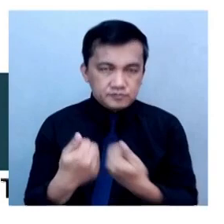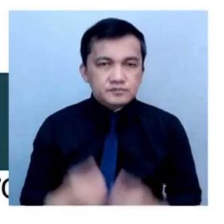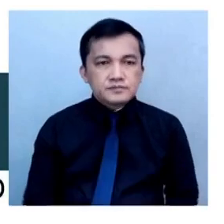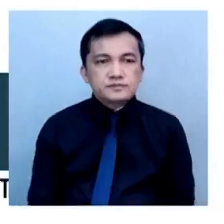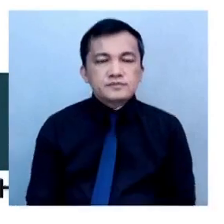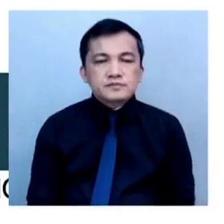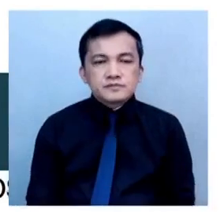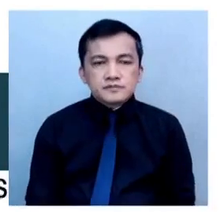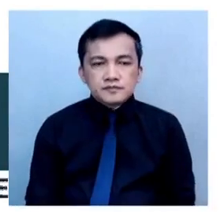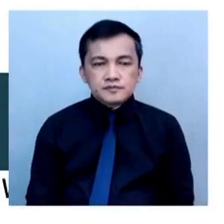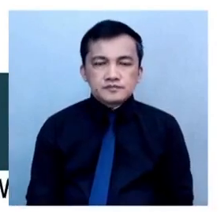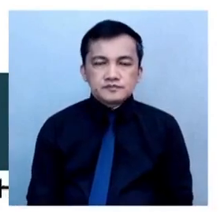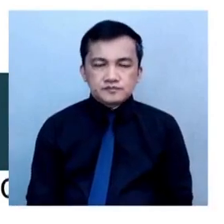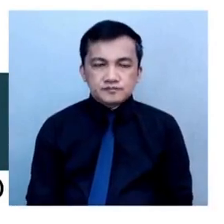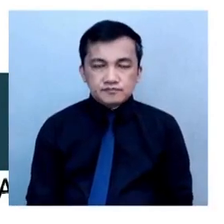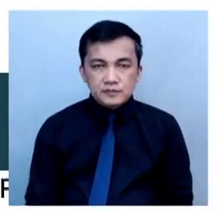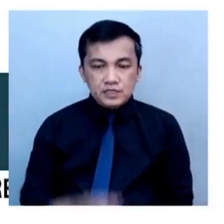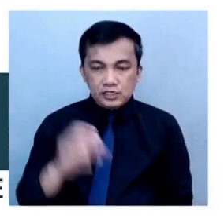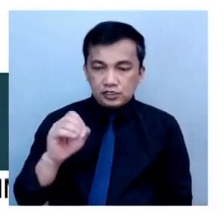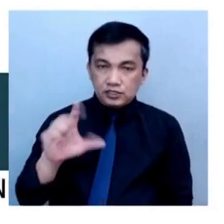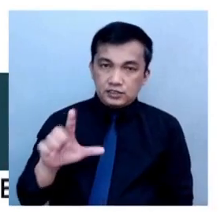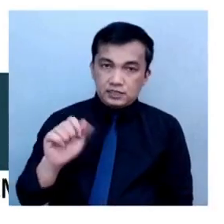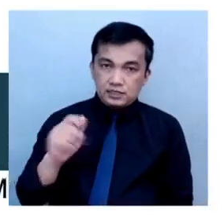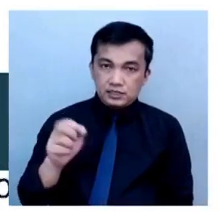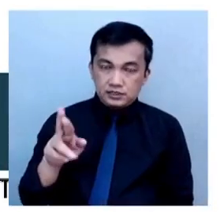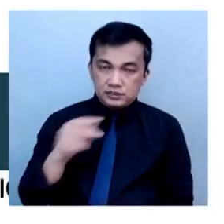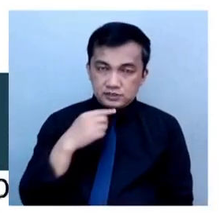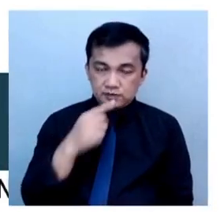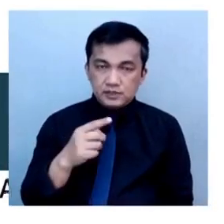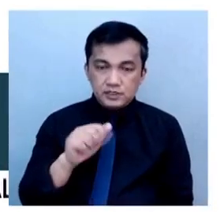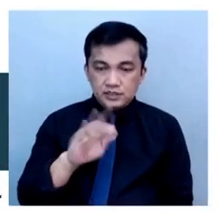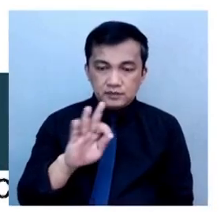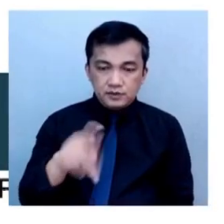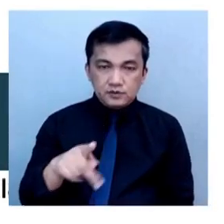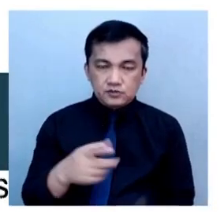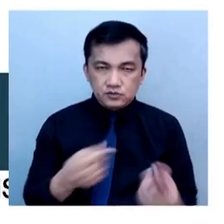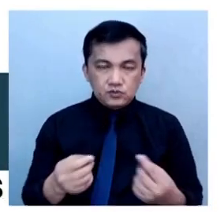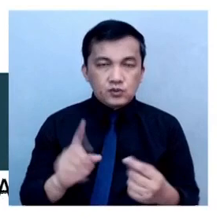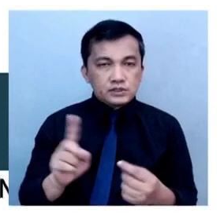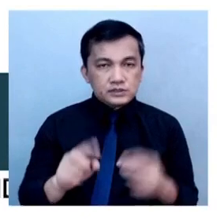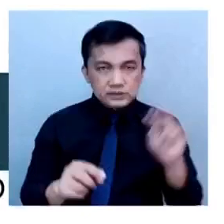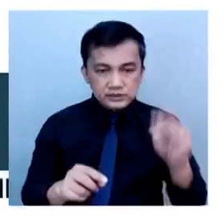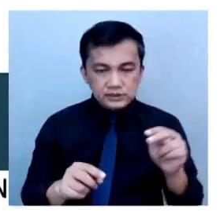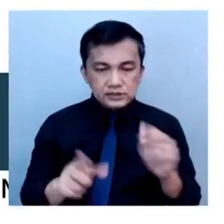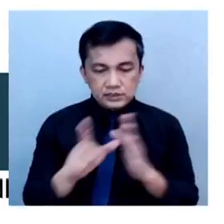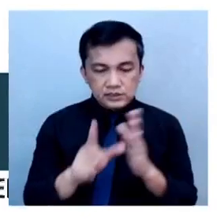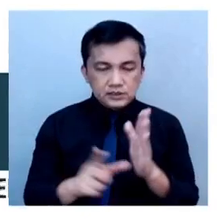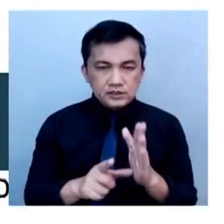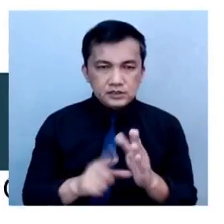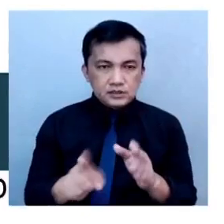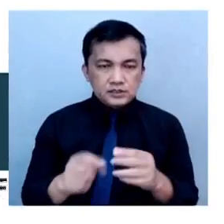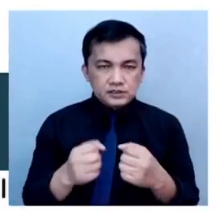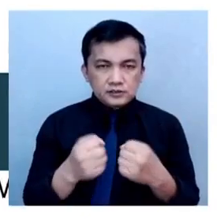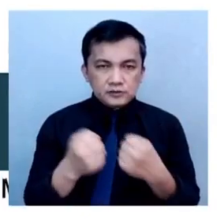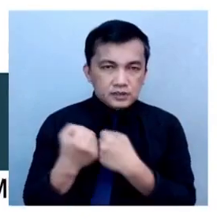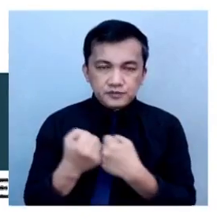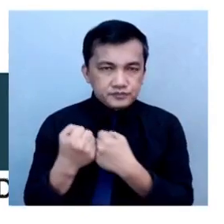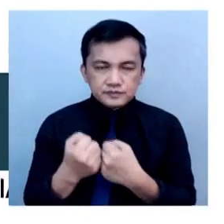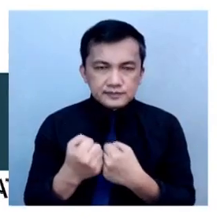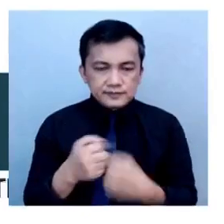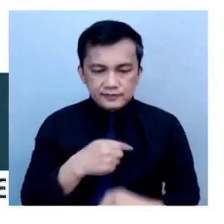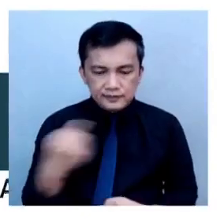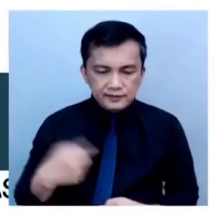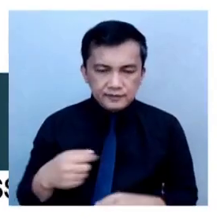Colonel Aguilar says the AFP will do what is necessary and legal in countering China's actions in the West Philippine